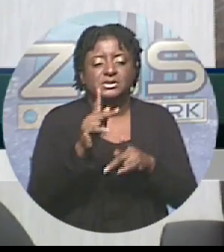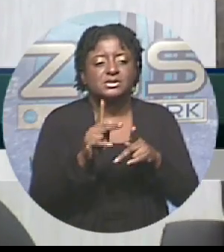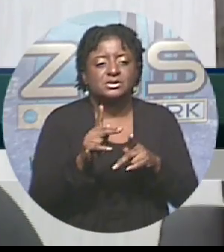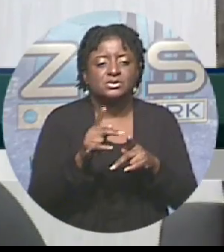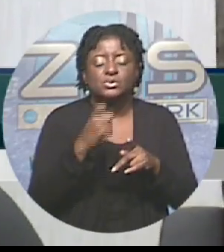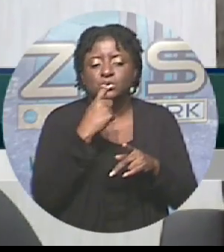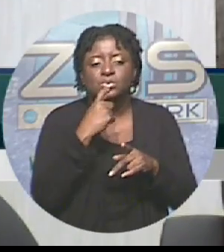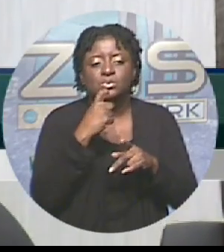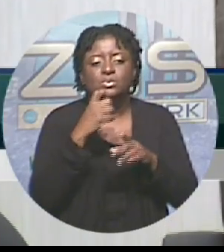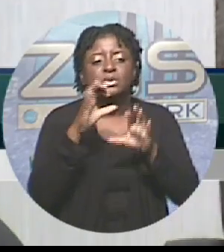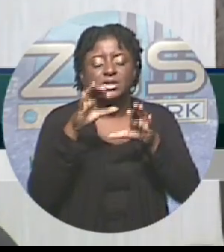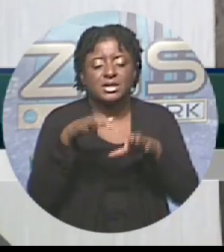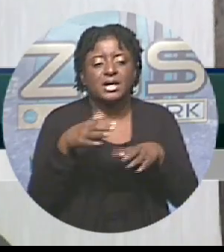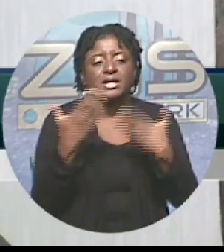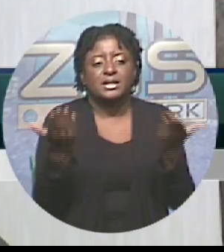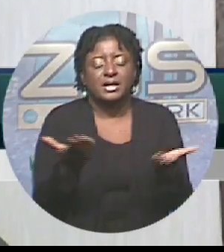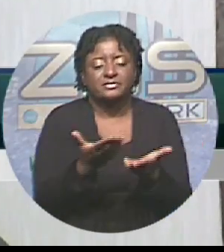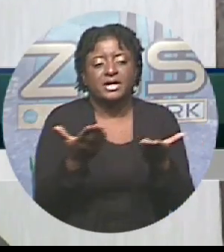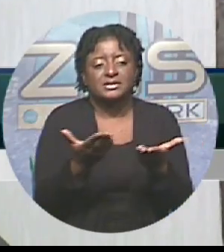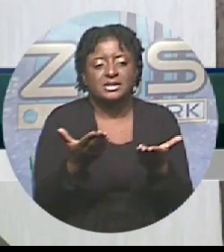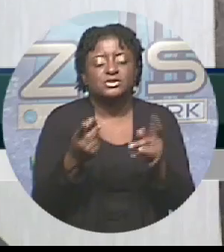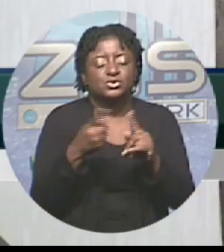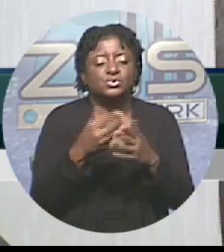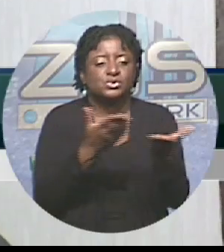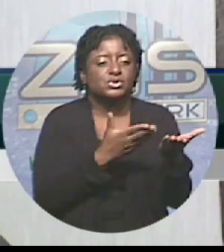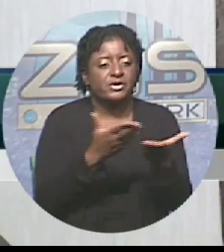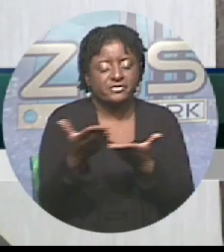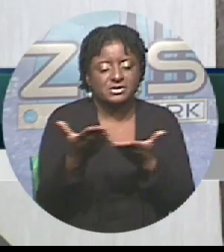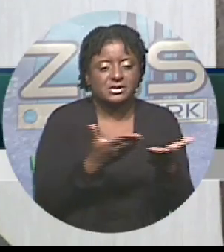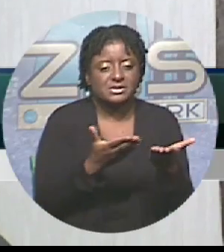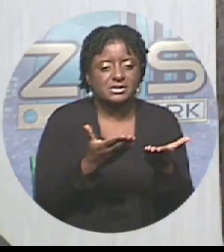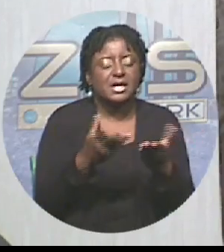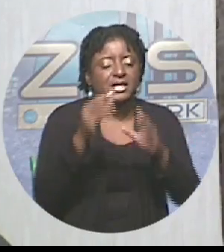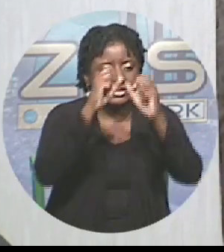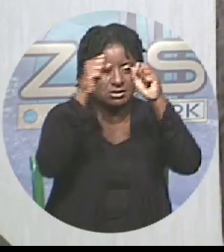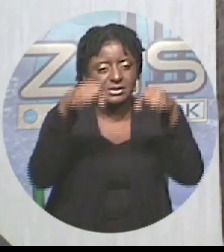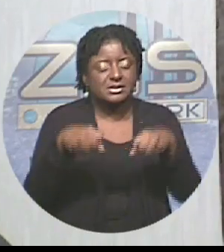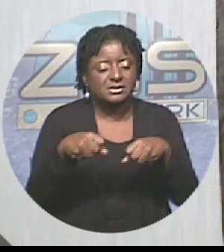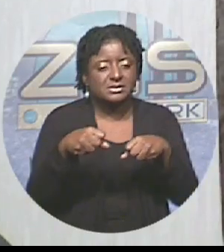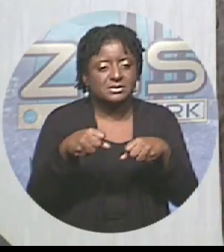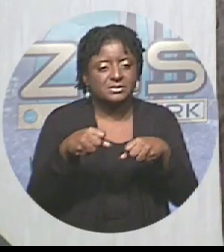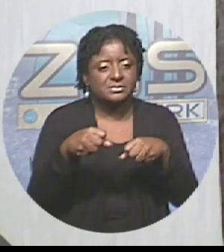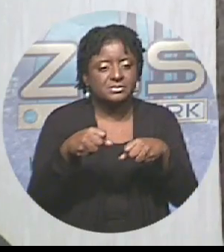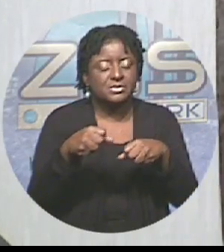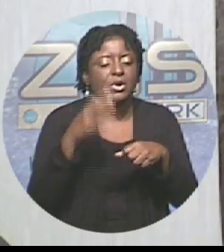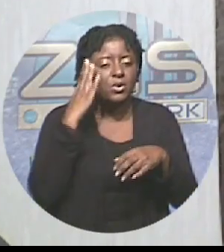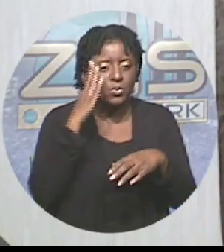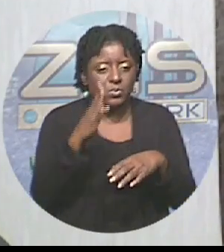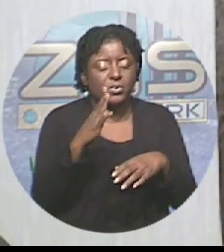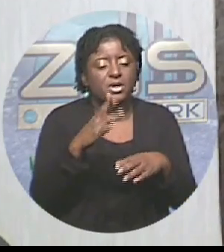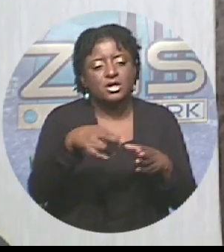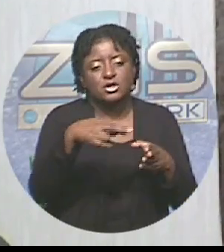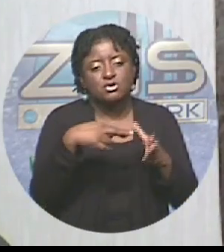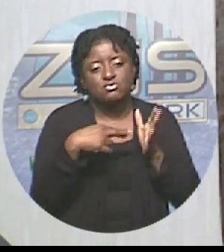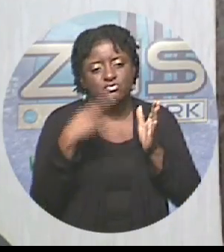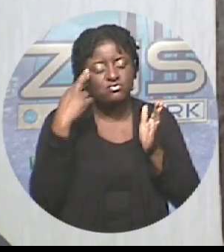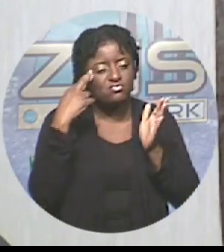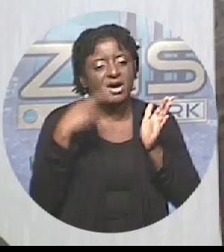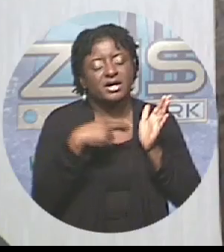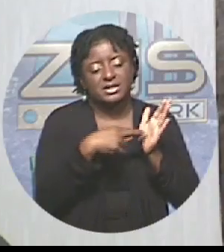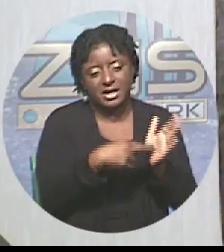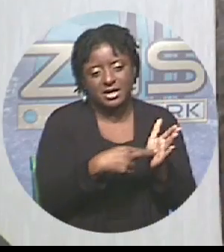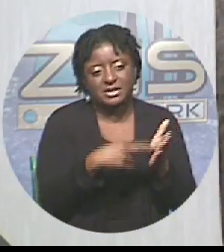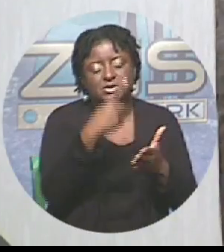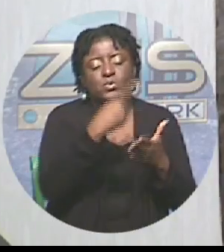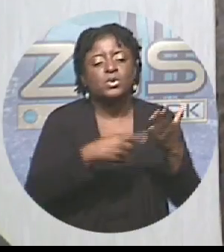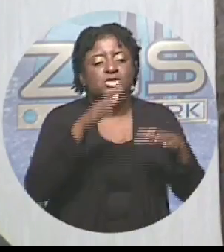NHI services, and the systems will be built around the ability of recognizing whatever is on the card and with